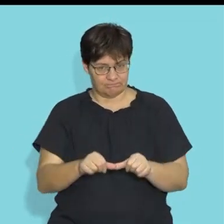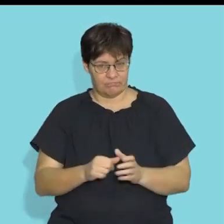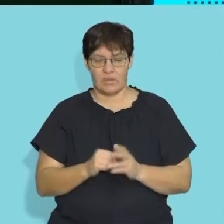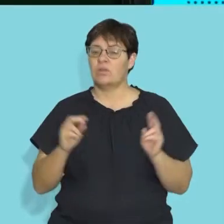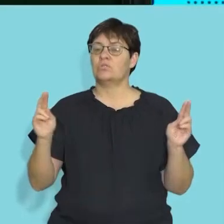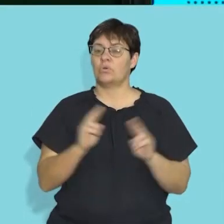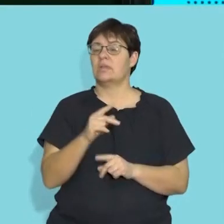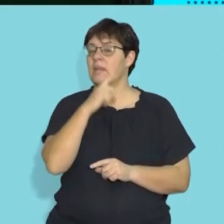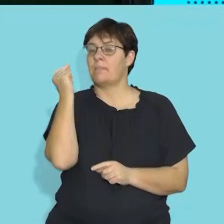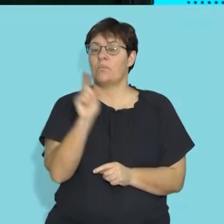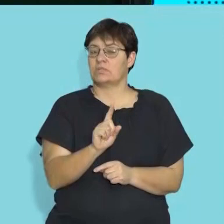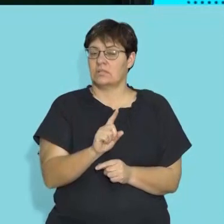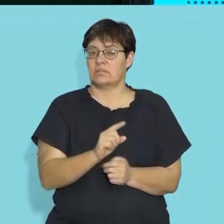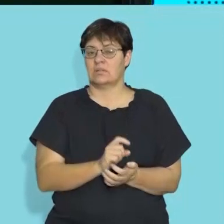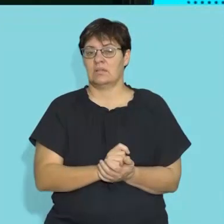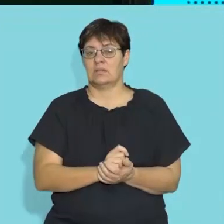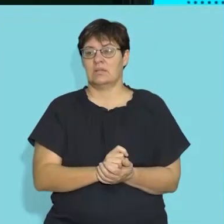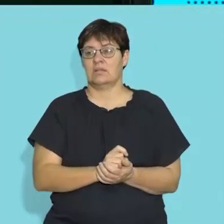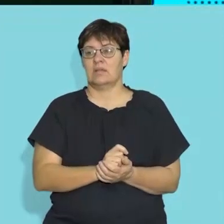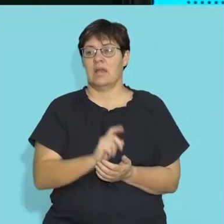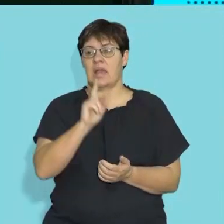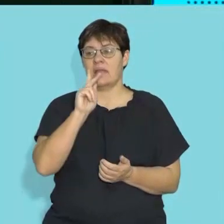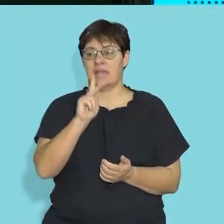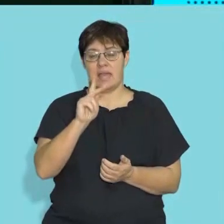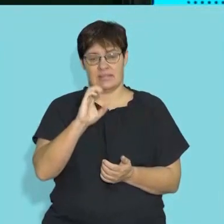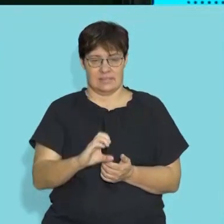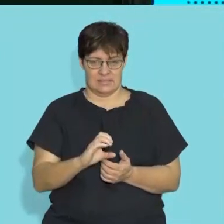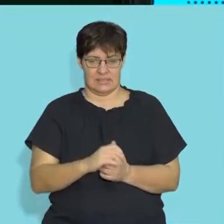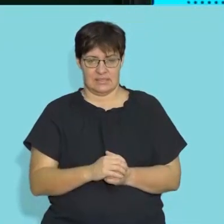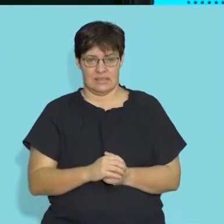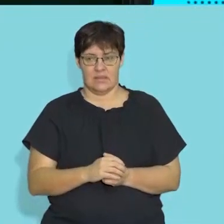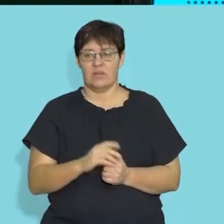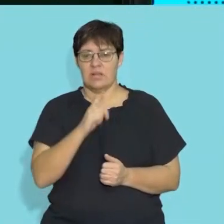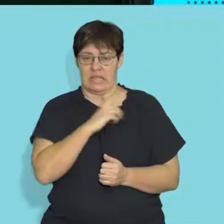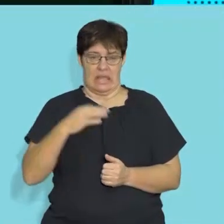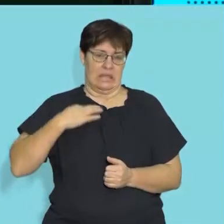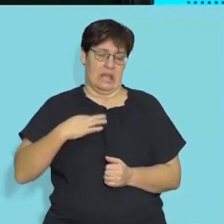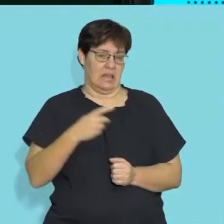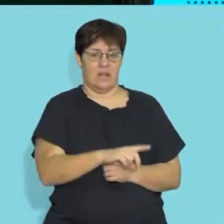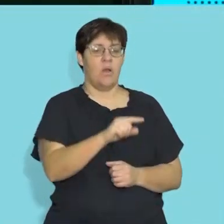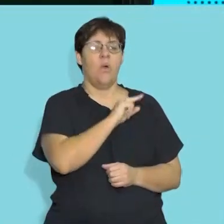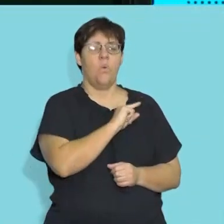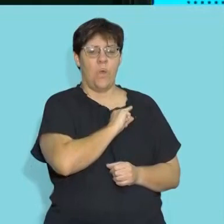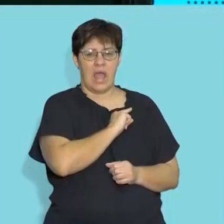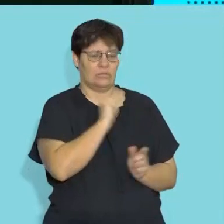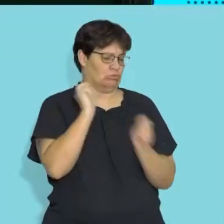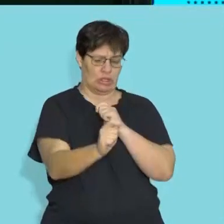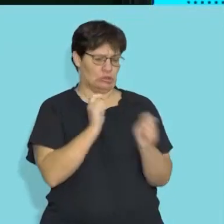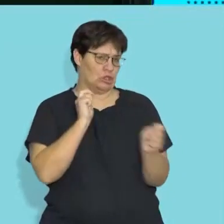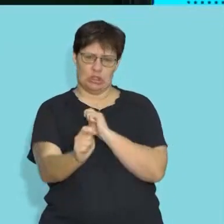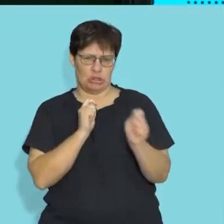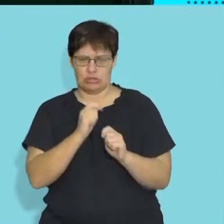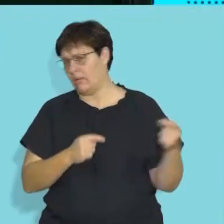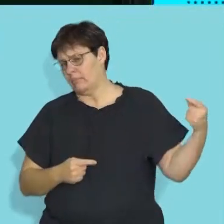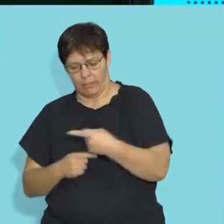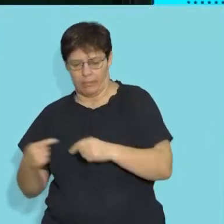constant. In short, we call this equilibrium constant Kc. I used to say that it's a goal because of all this